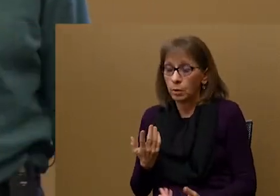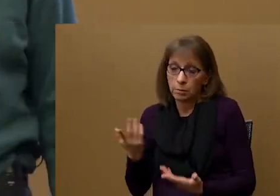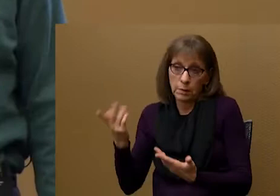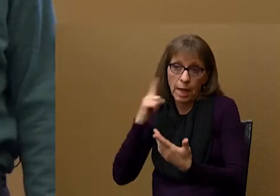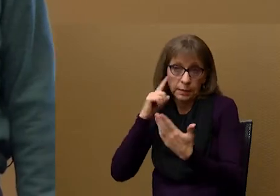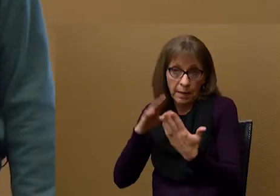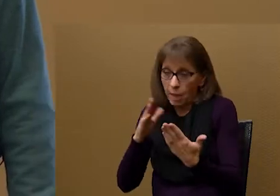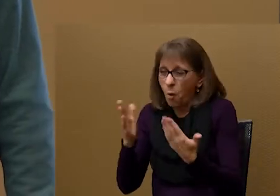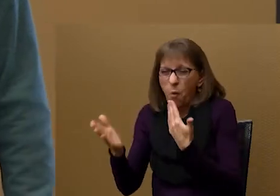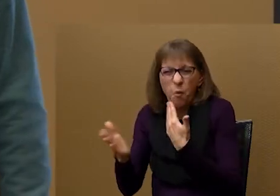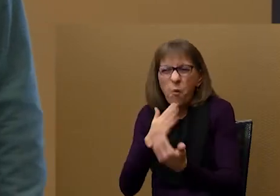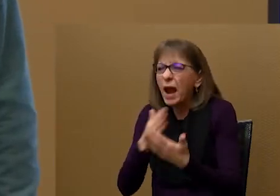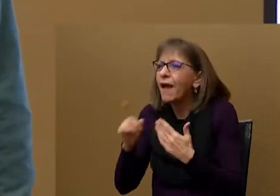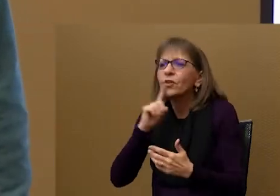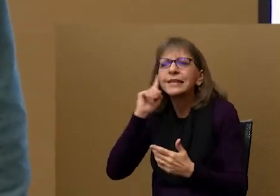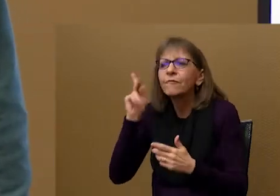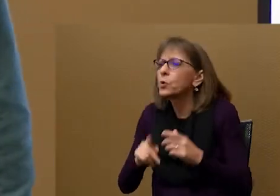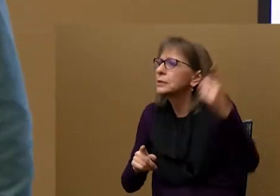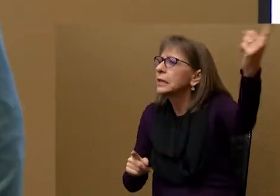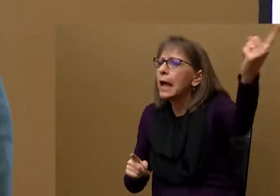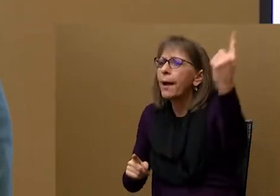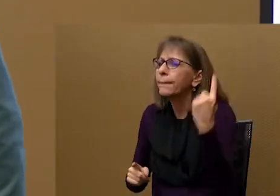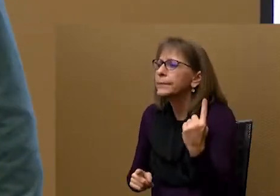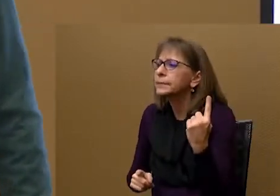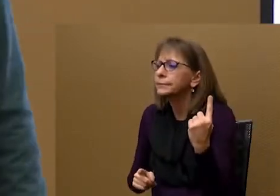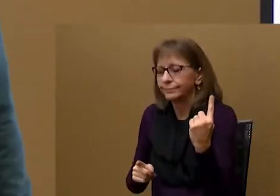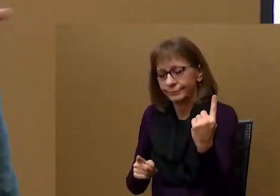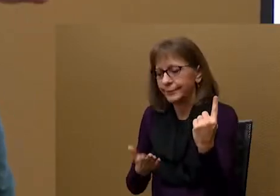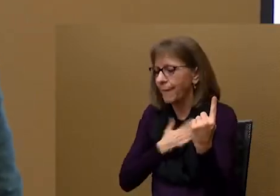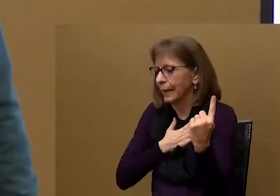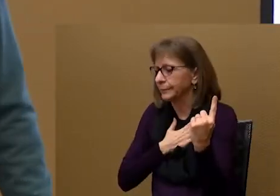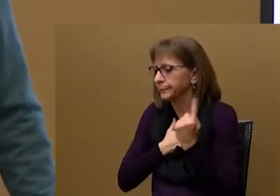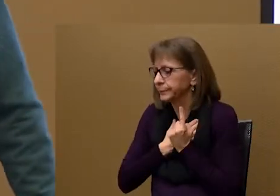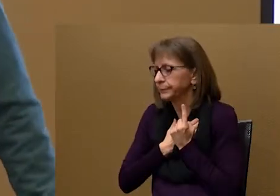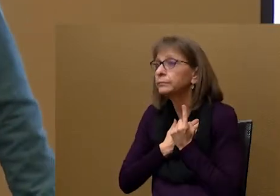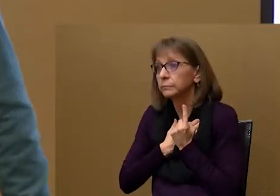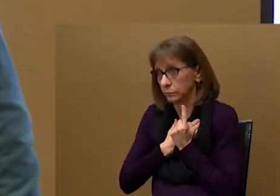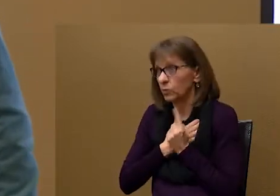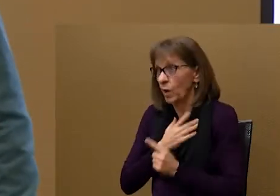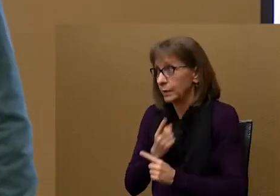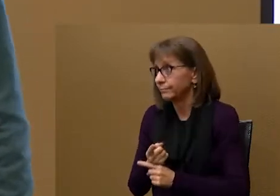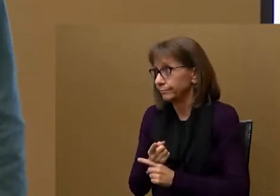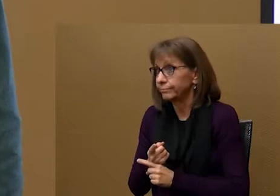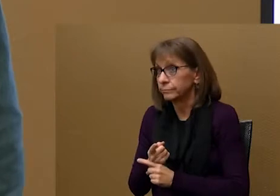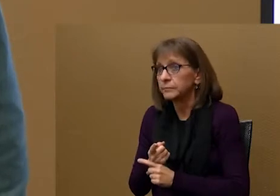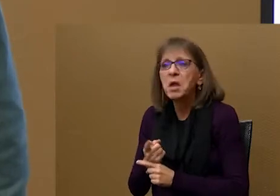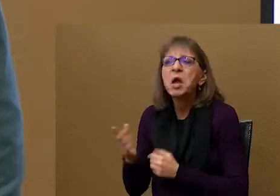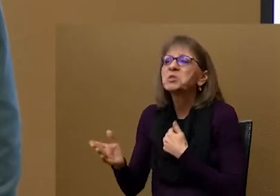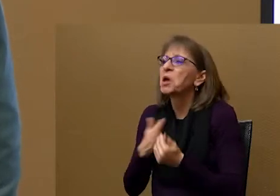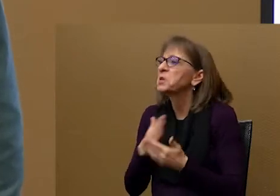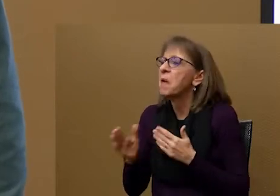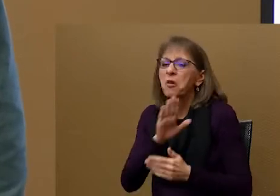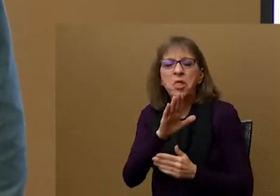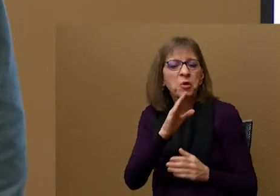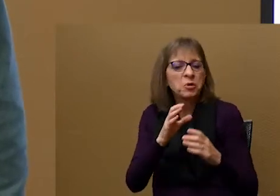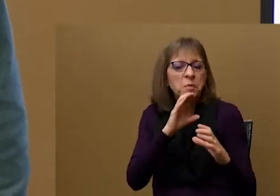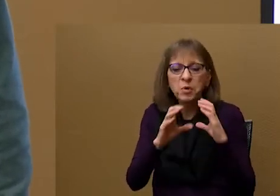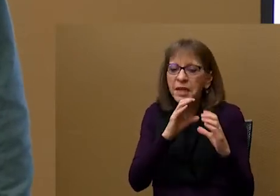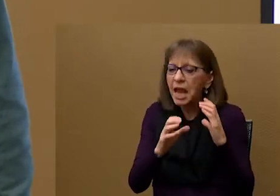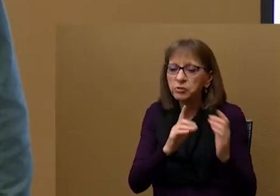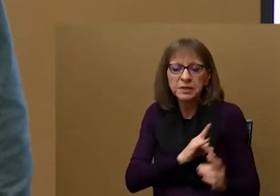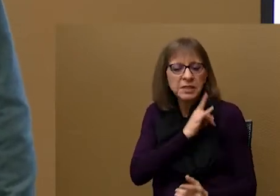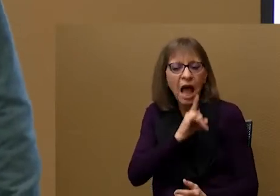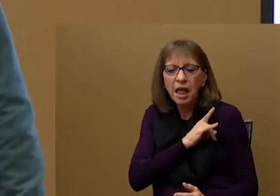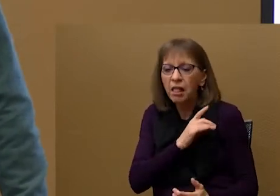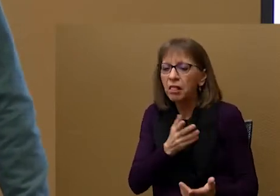one of two. The expectation is that whatever deaf person comes along, they're yours, right?